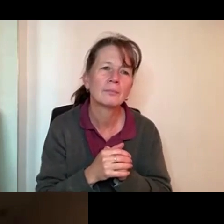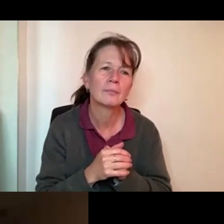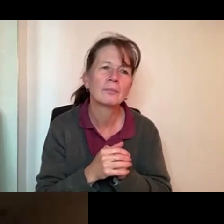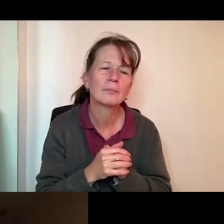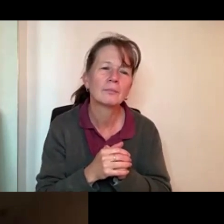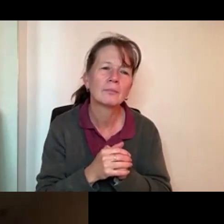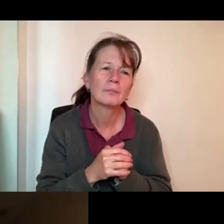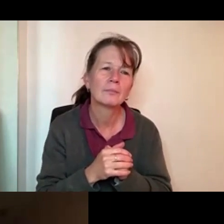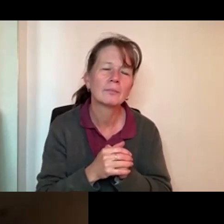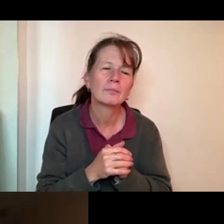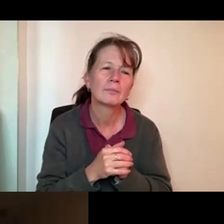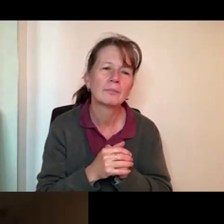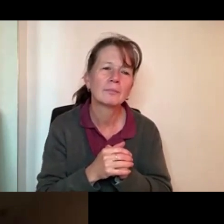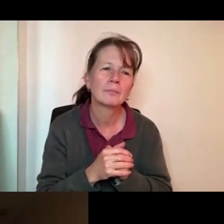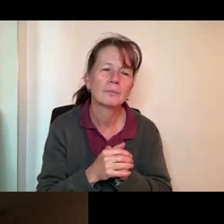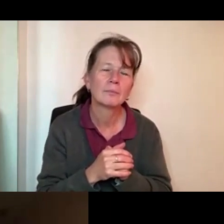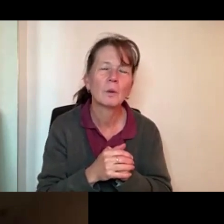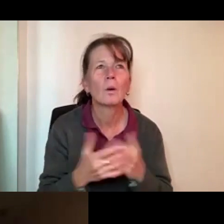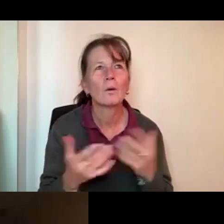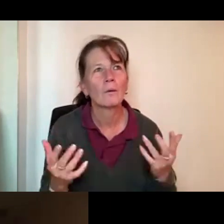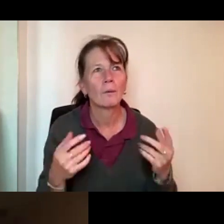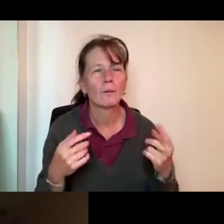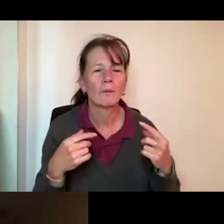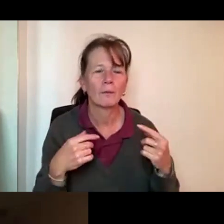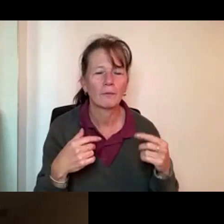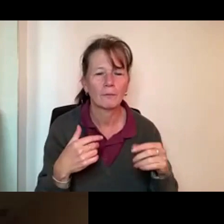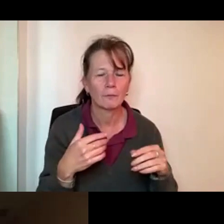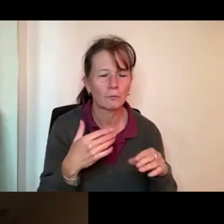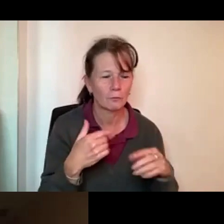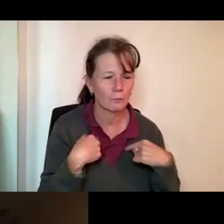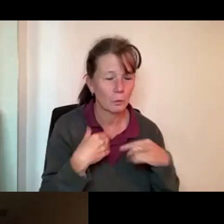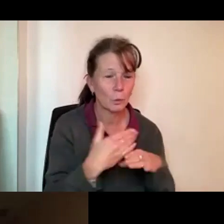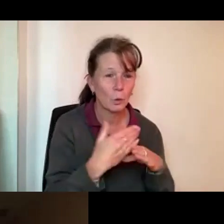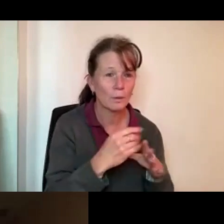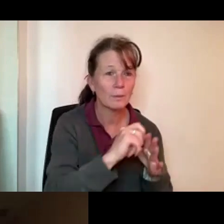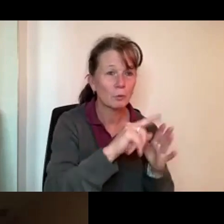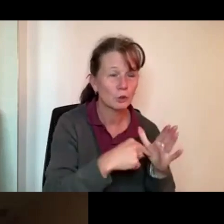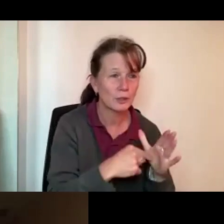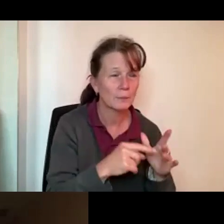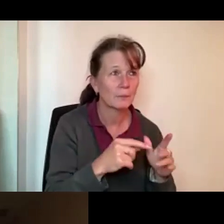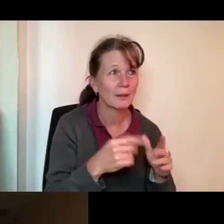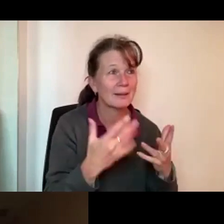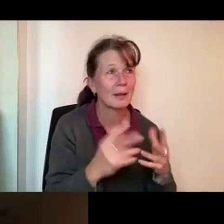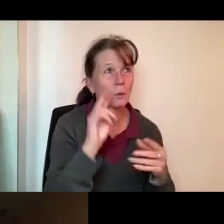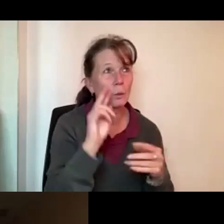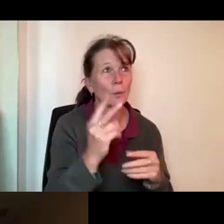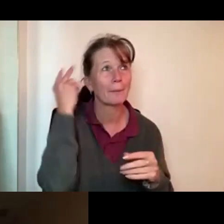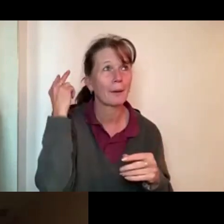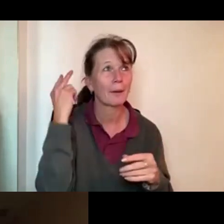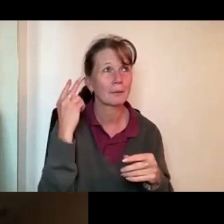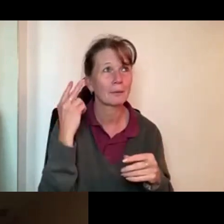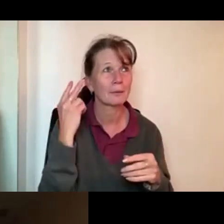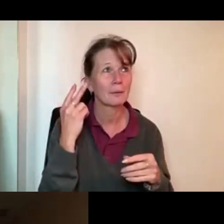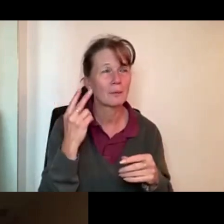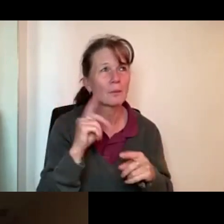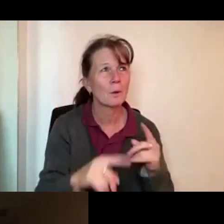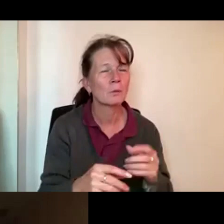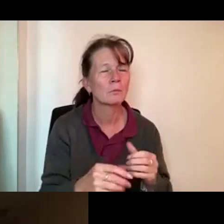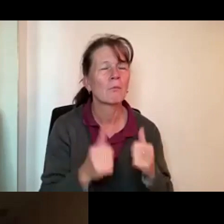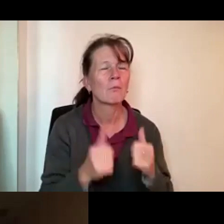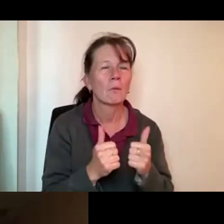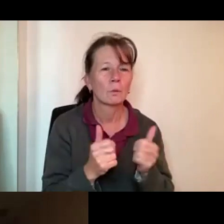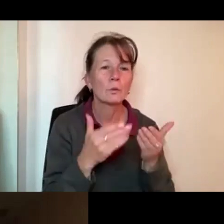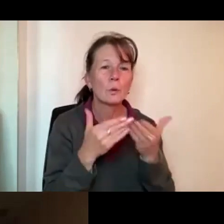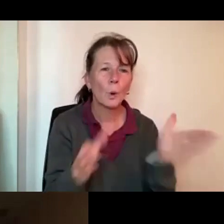I guess both what drew me to the project and what has in hindsight been the most affirming about it was the open